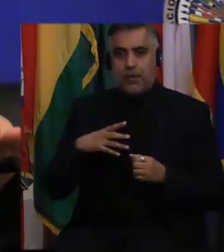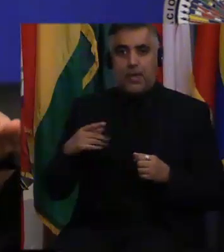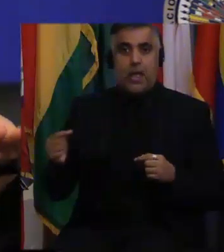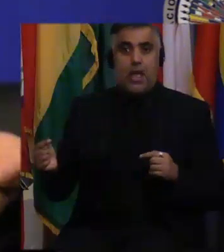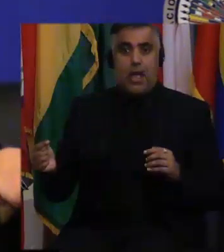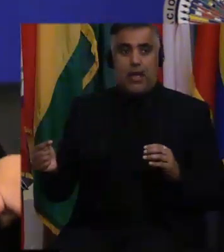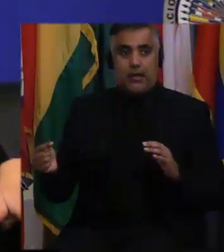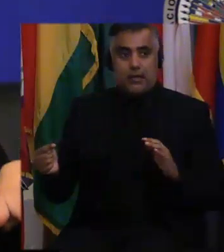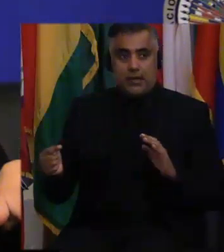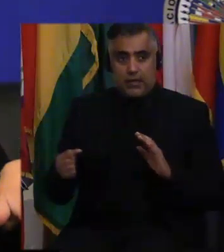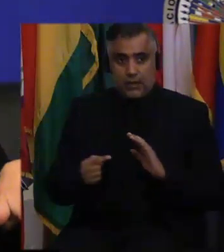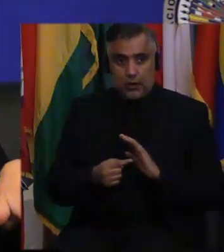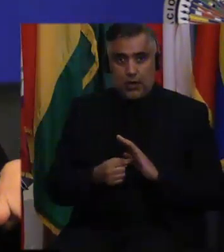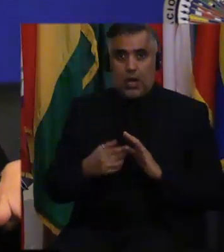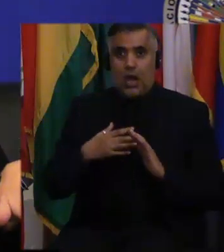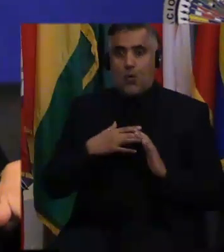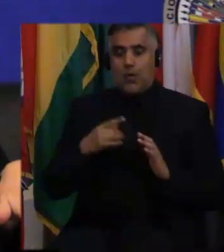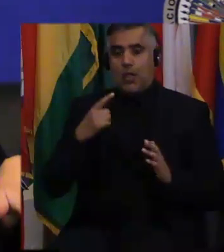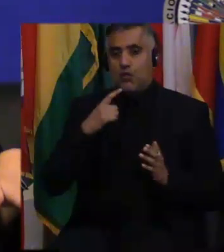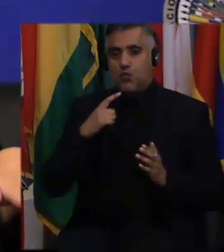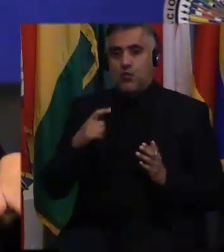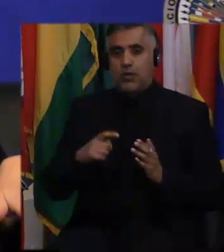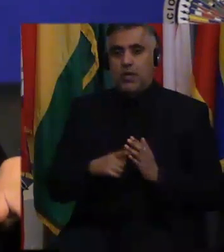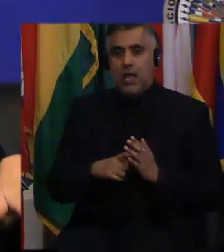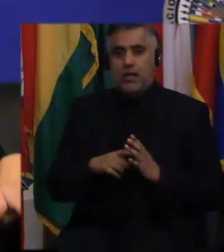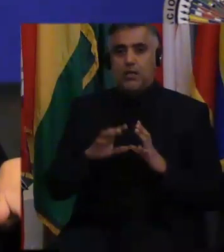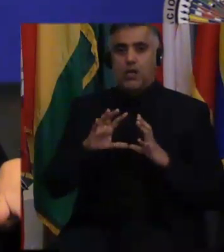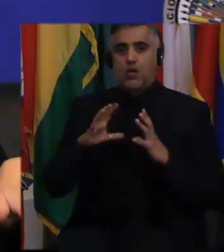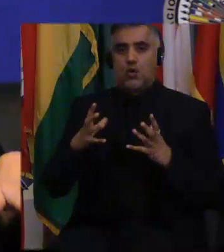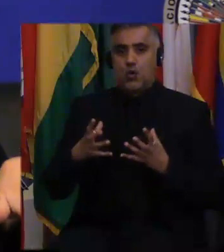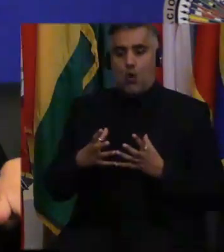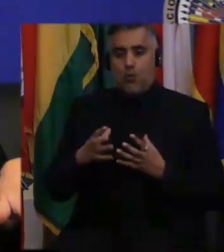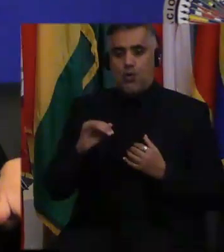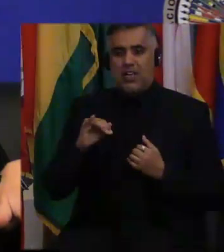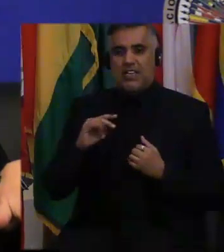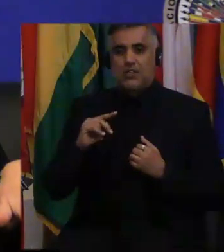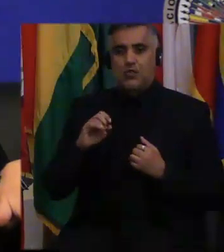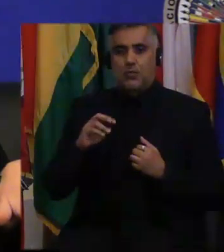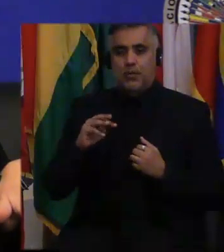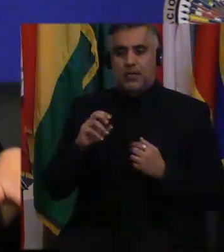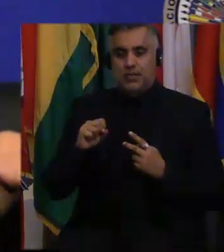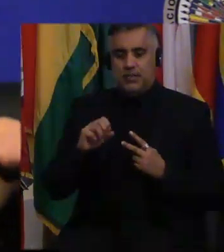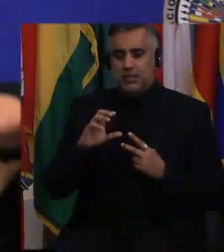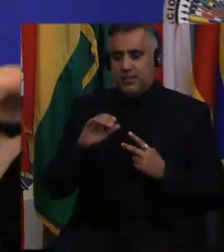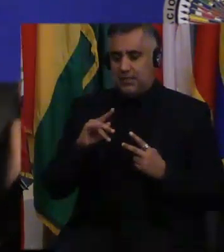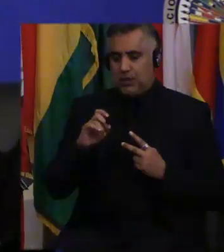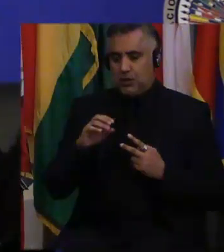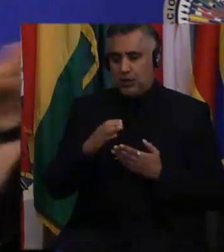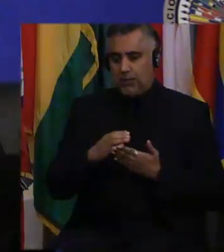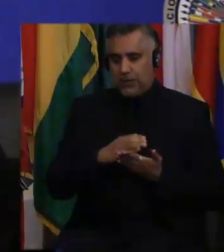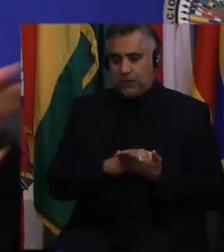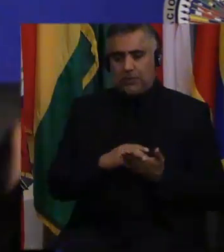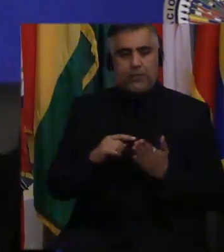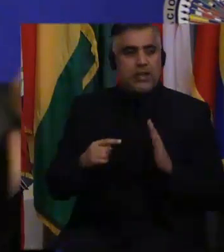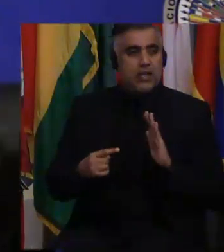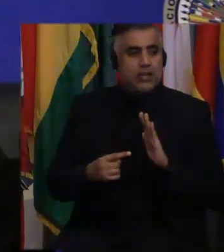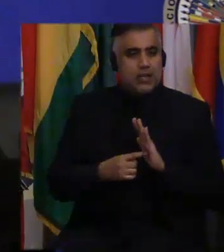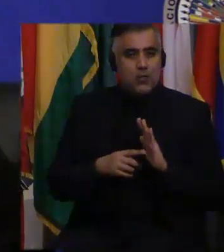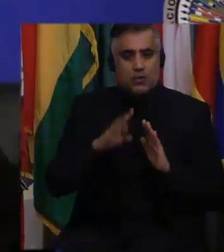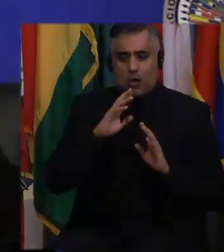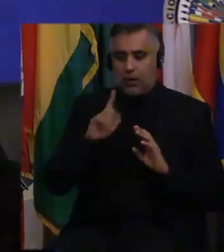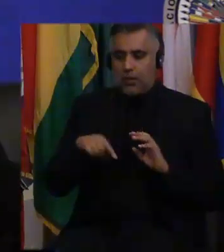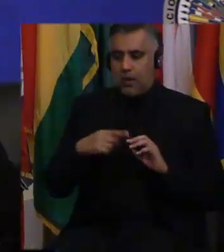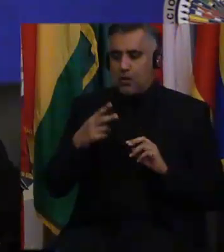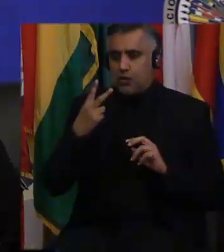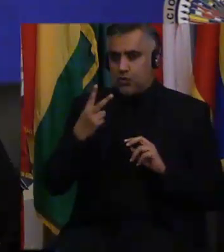here, I would like to recognize the value of global instruments, CEDAW Convention. Here we have mentioned two